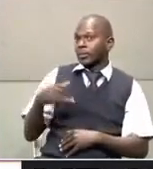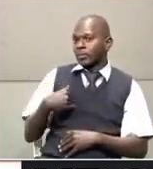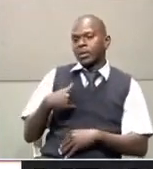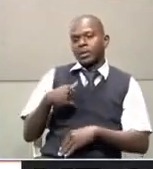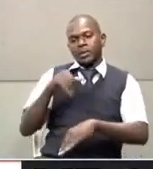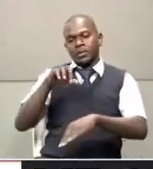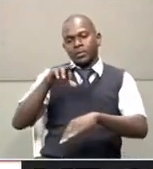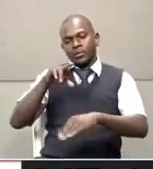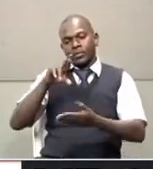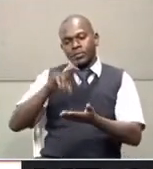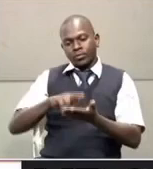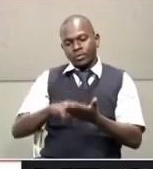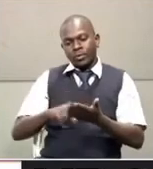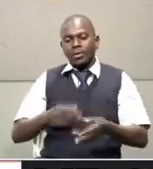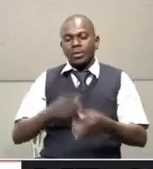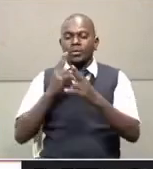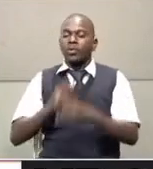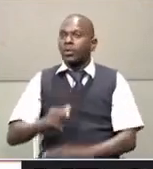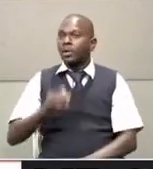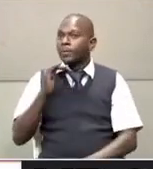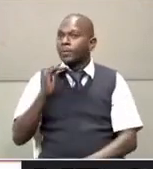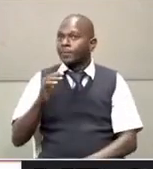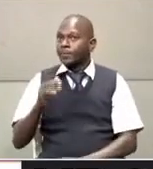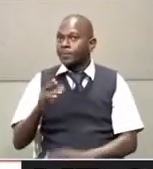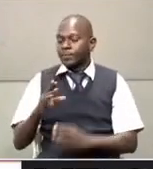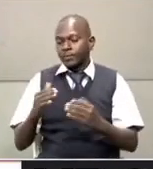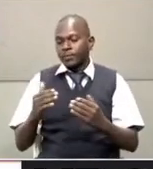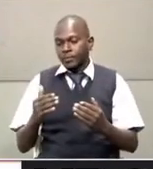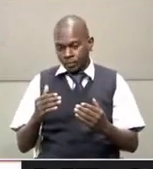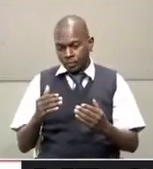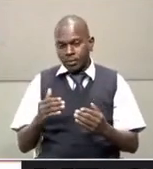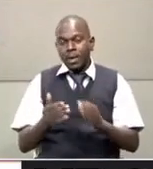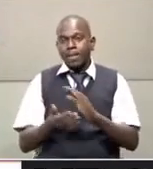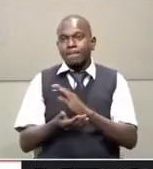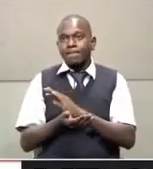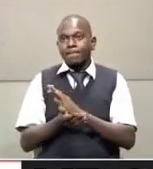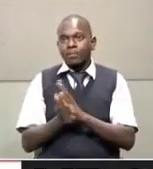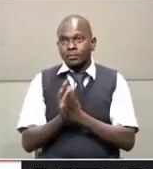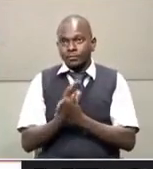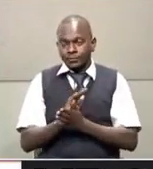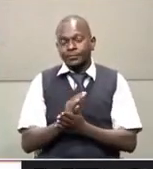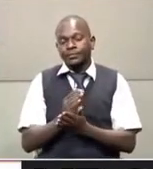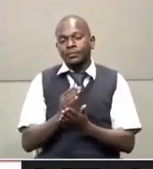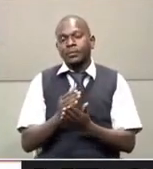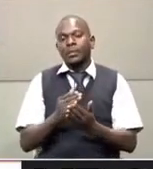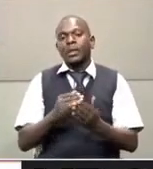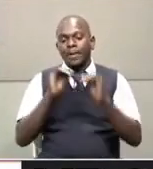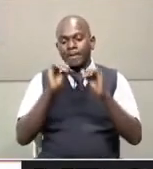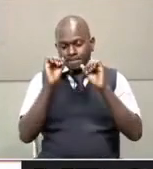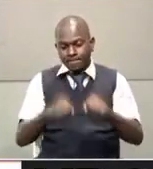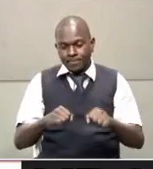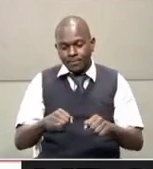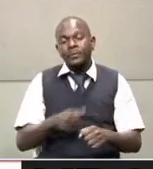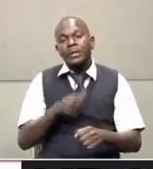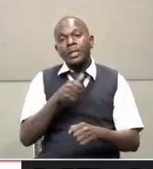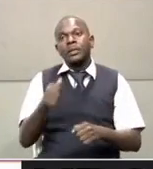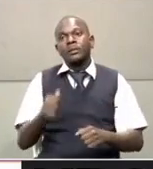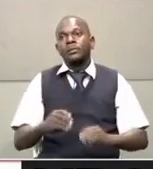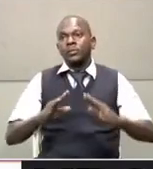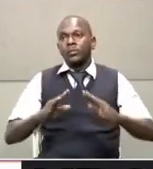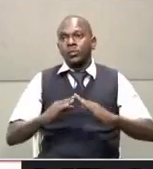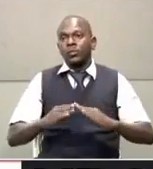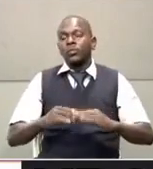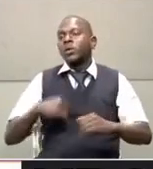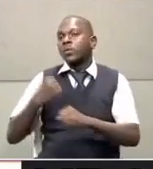Right Honourable Speaker, that it becomes a requisite that every domestic